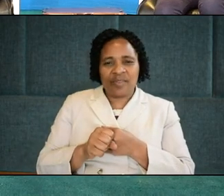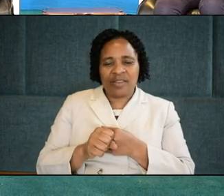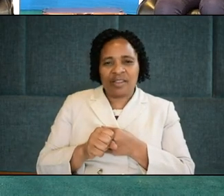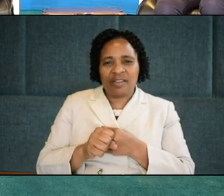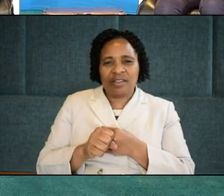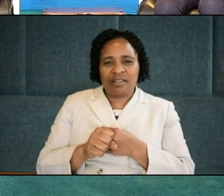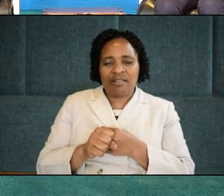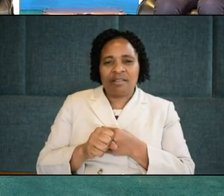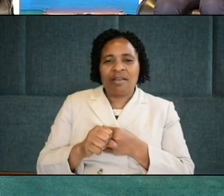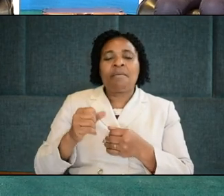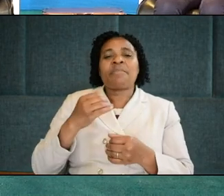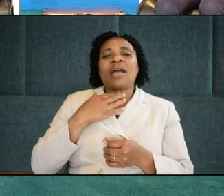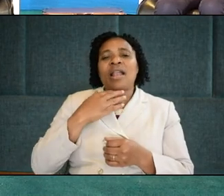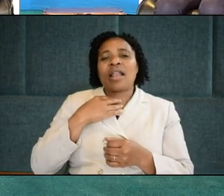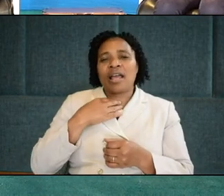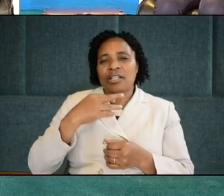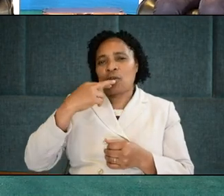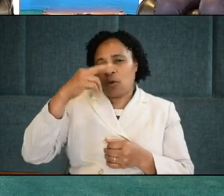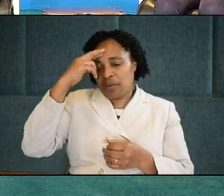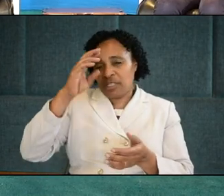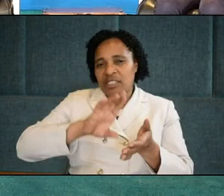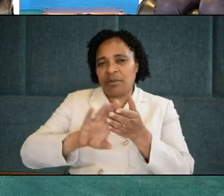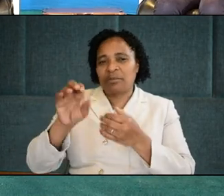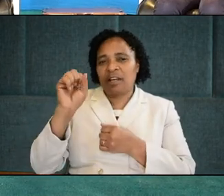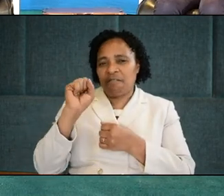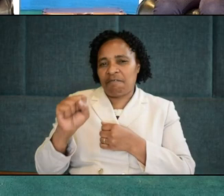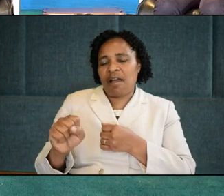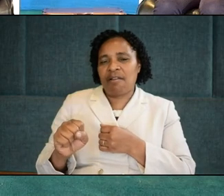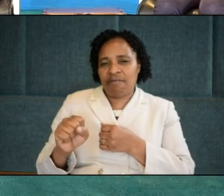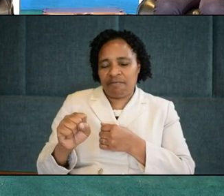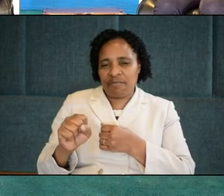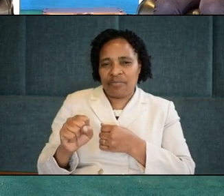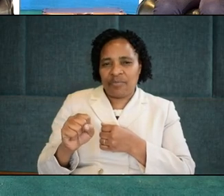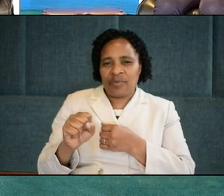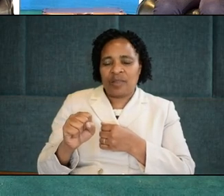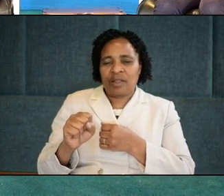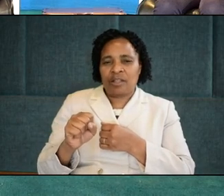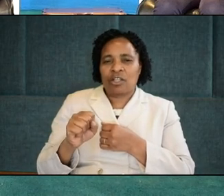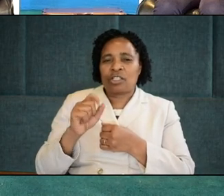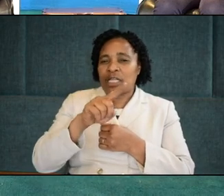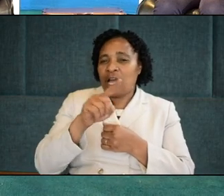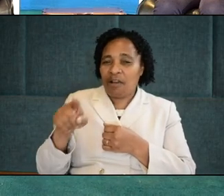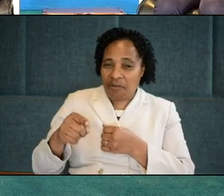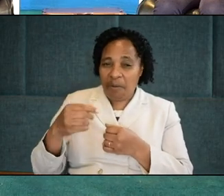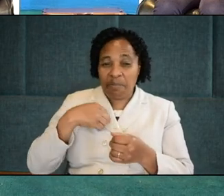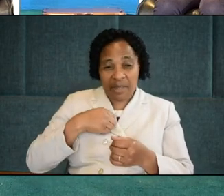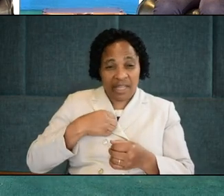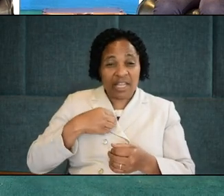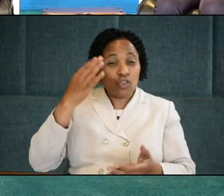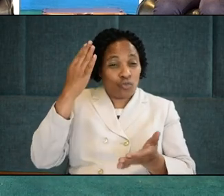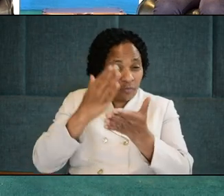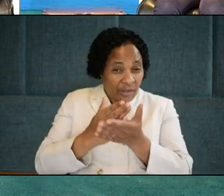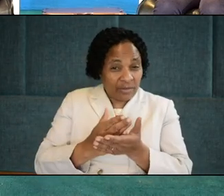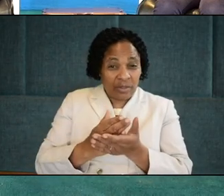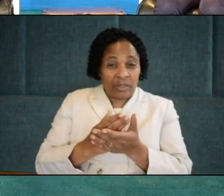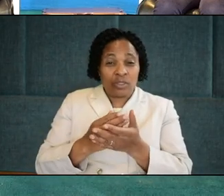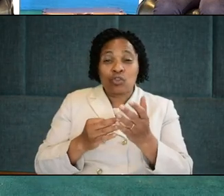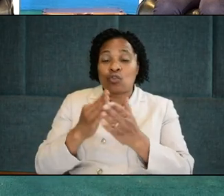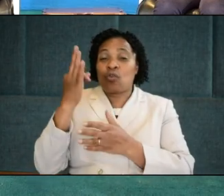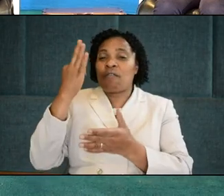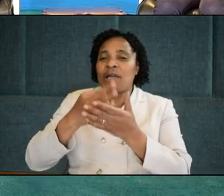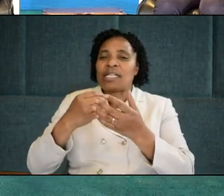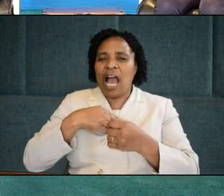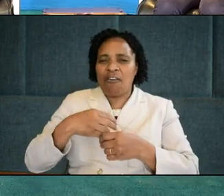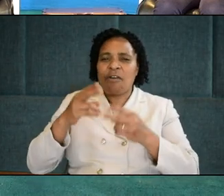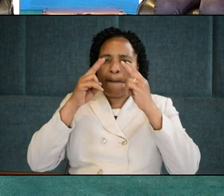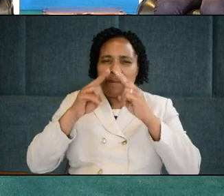I liked this one, Romans 5:1-2. Therefore, having been justified by faith, we have peace with